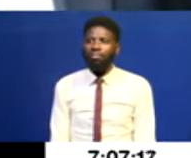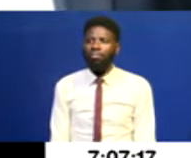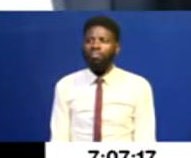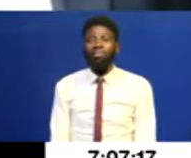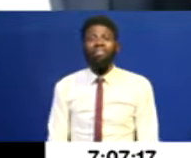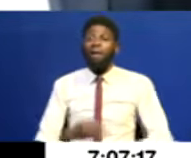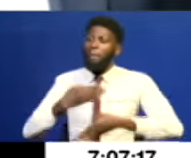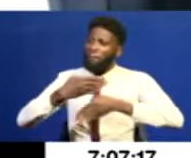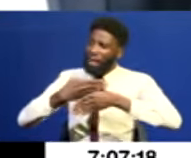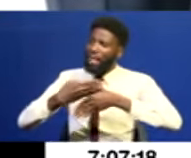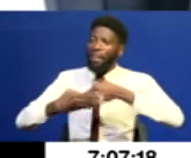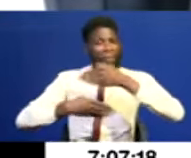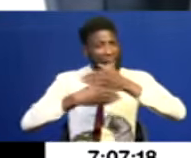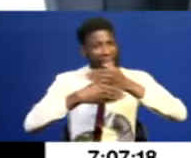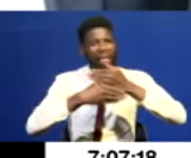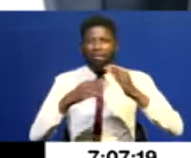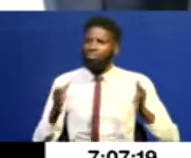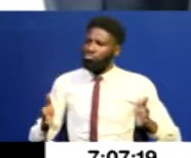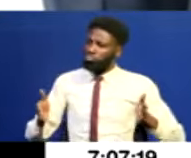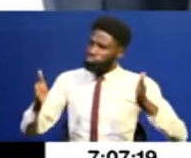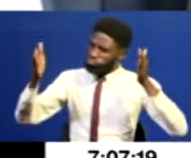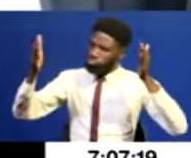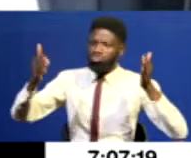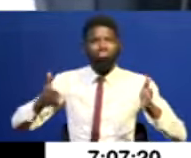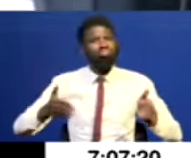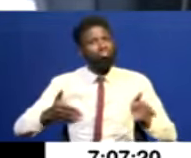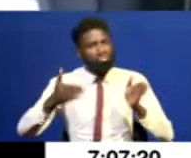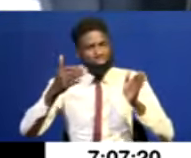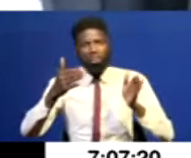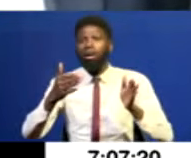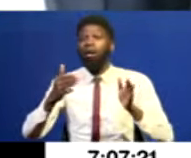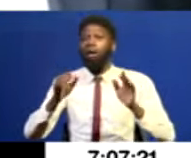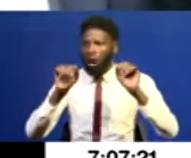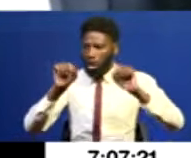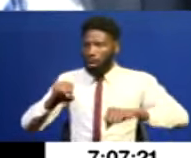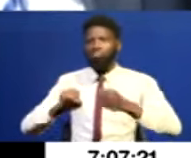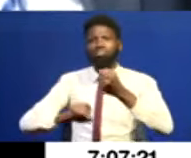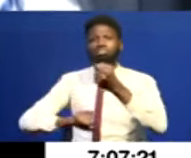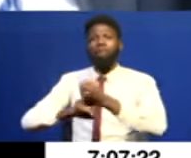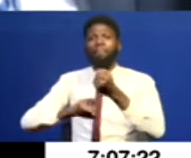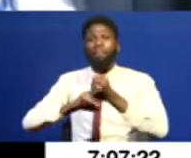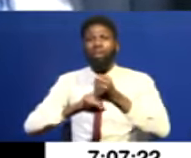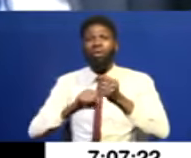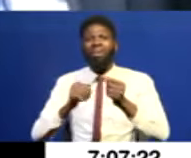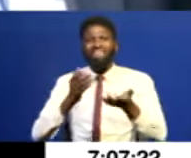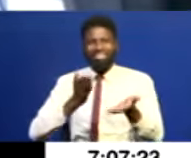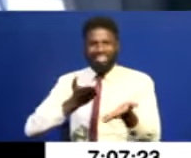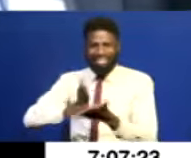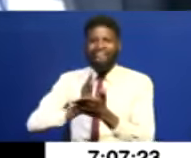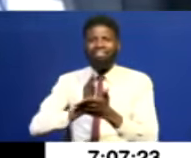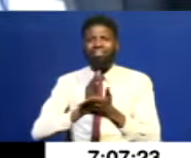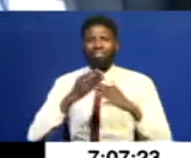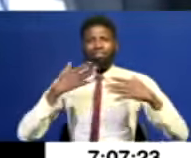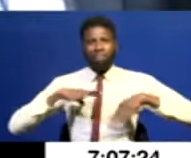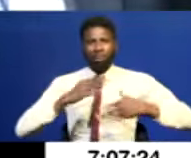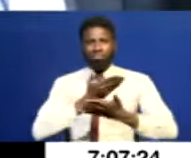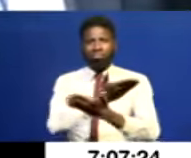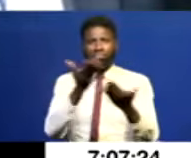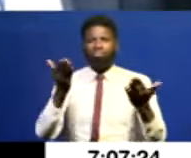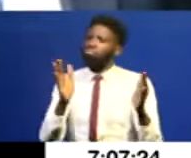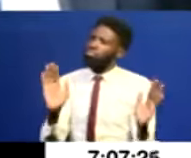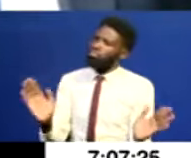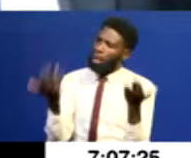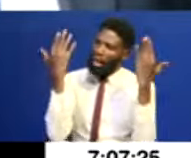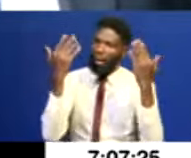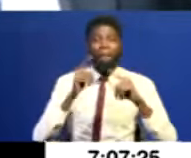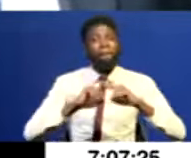Buildings that can support the delivery of justice to the people. But unfortunately we were let down